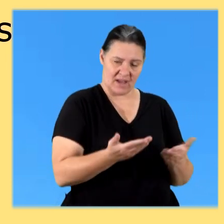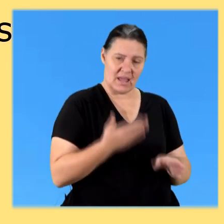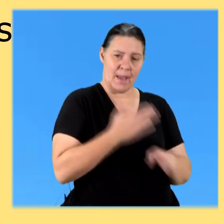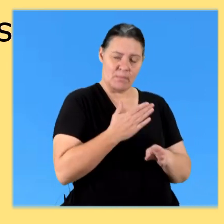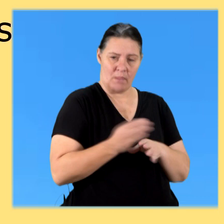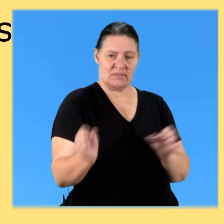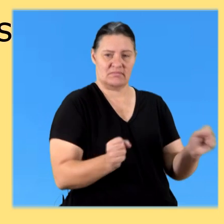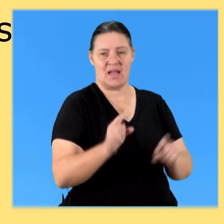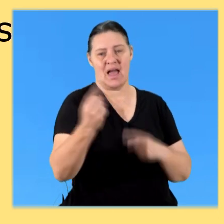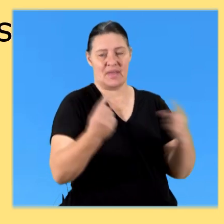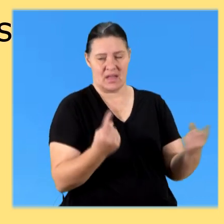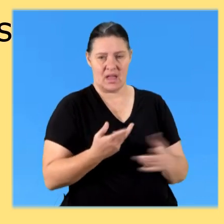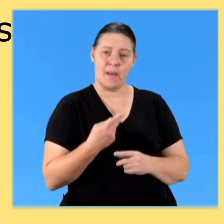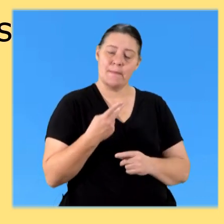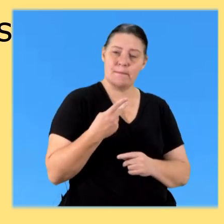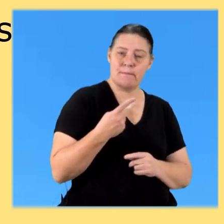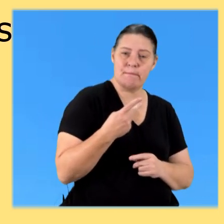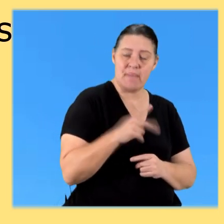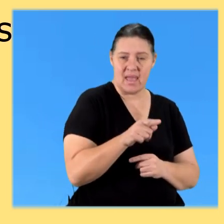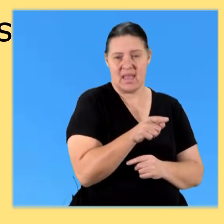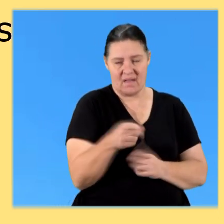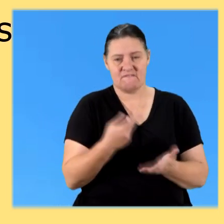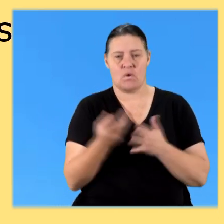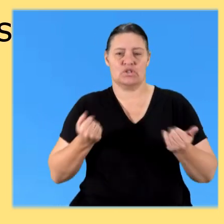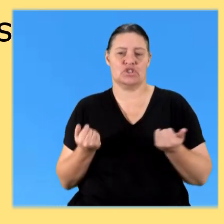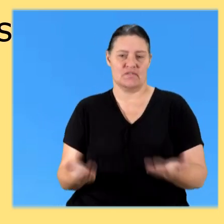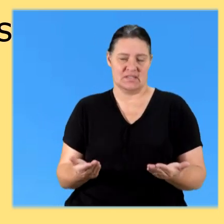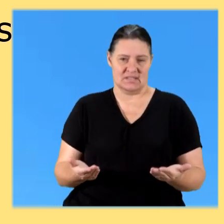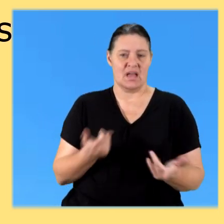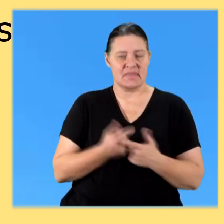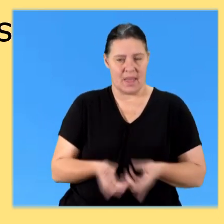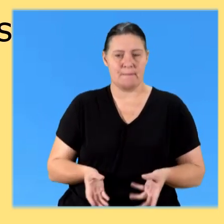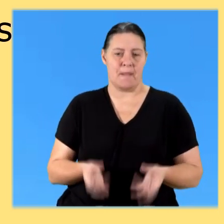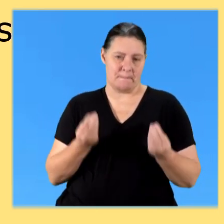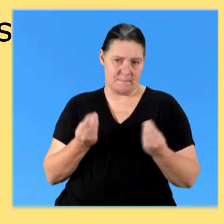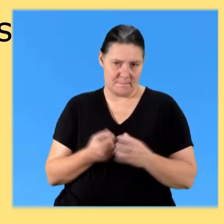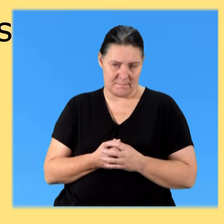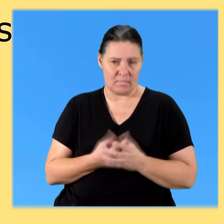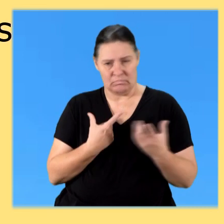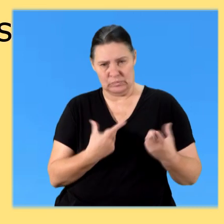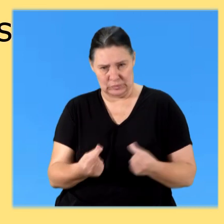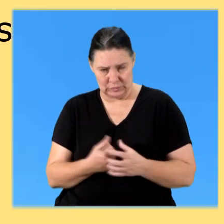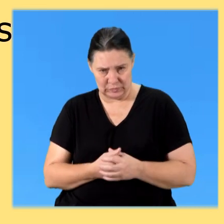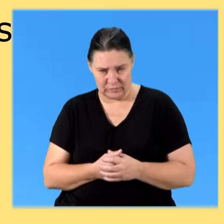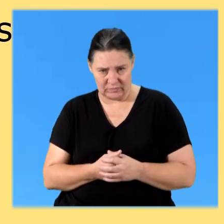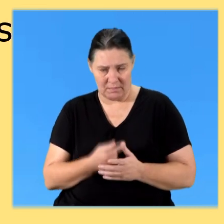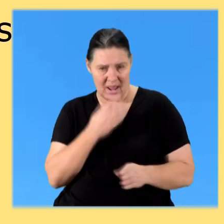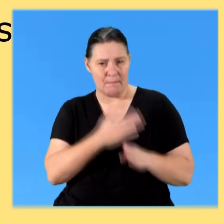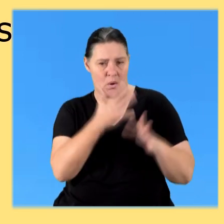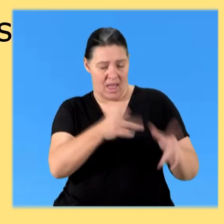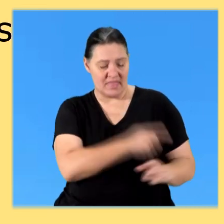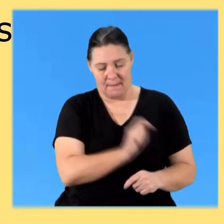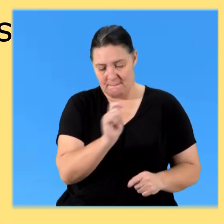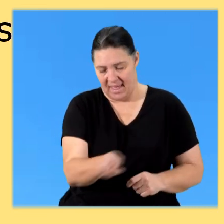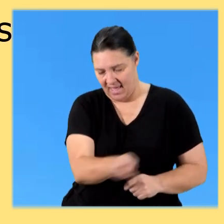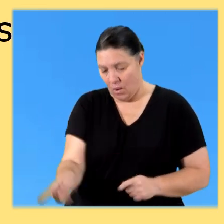provides employment to others and pays them for the services that they would have rendered. That is an